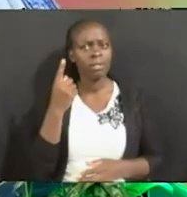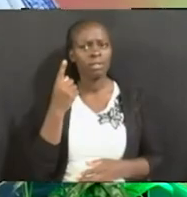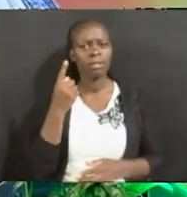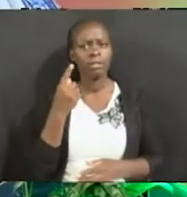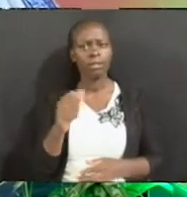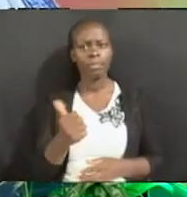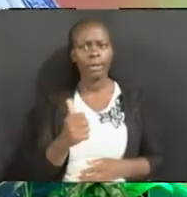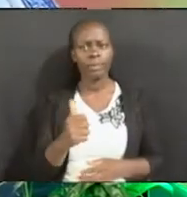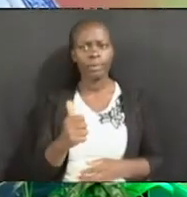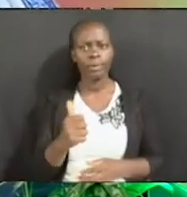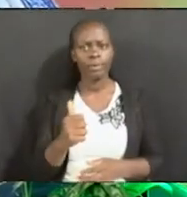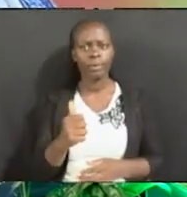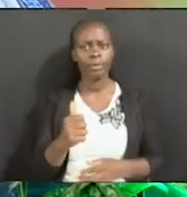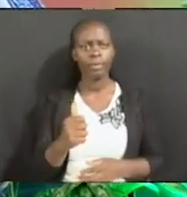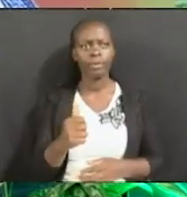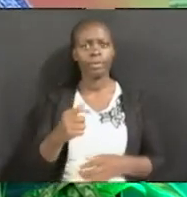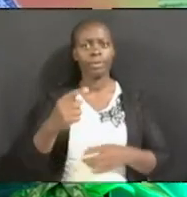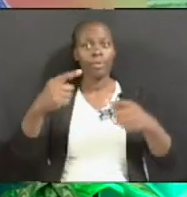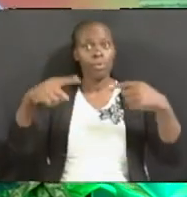Champions do what?